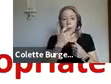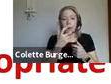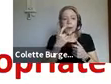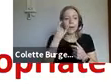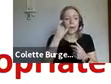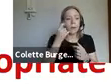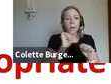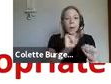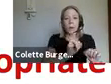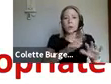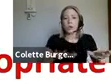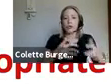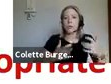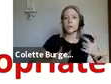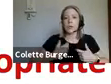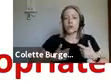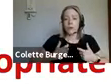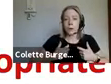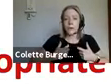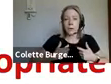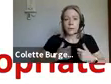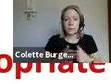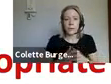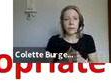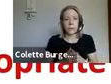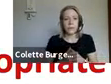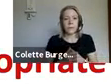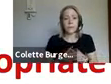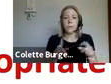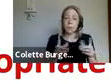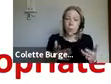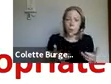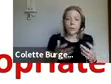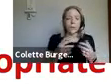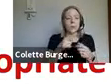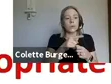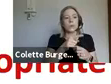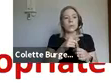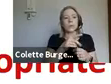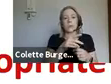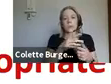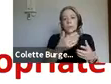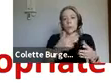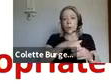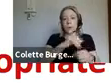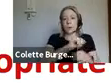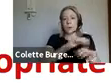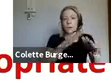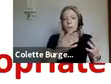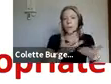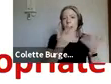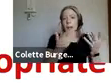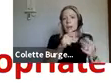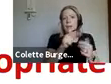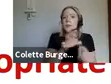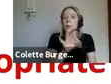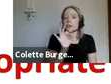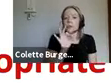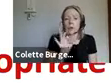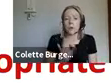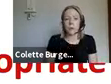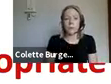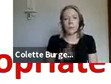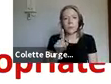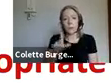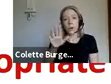activities and resources, but of course in the context of play in an optional way. To be child